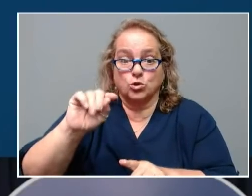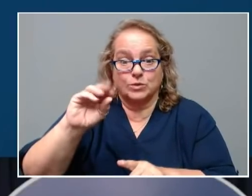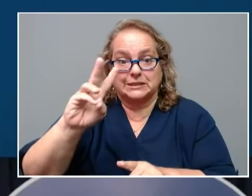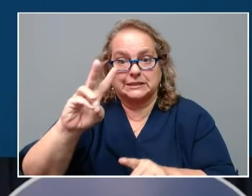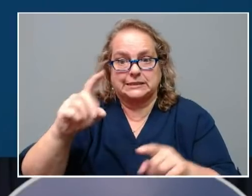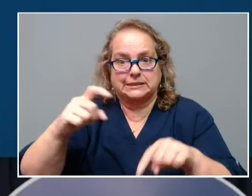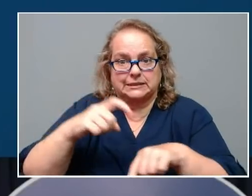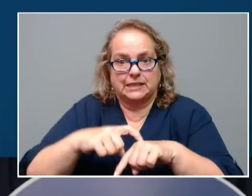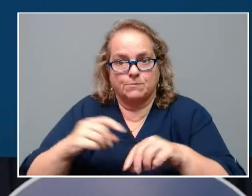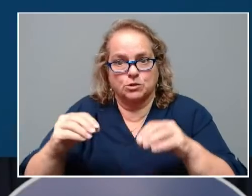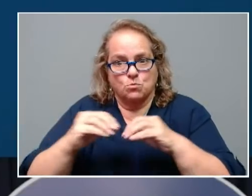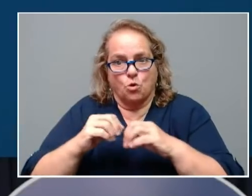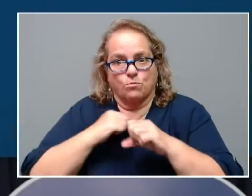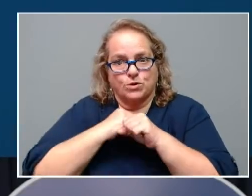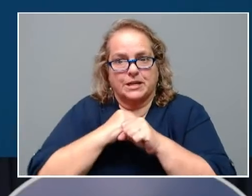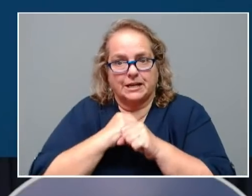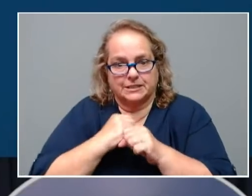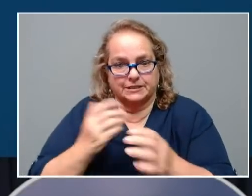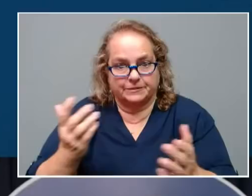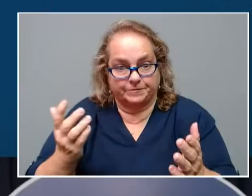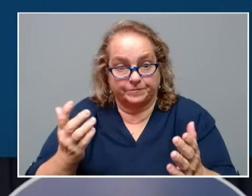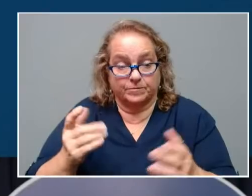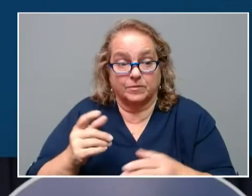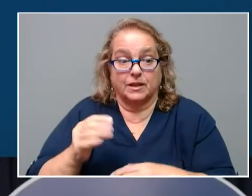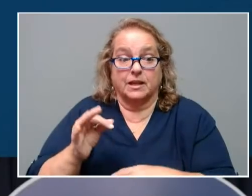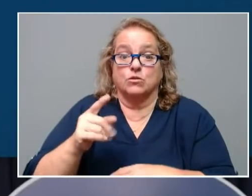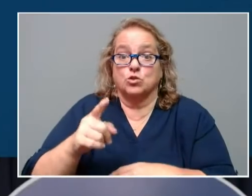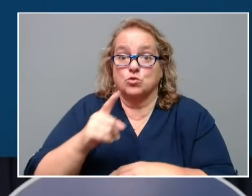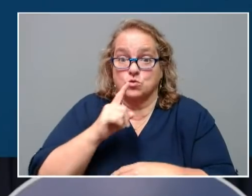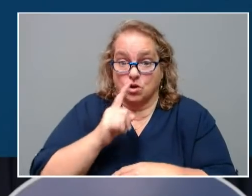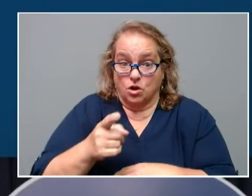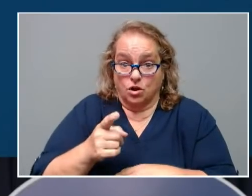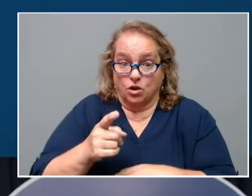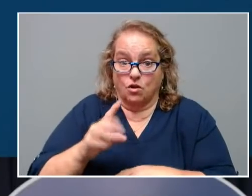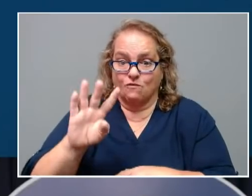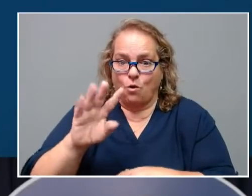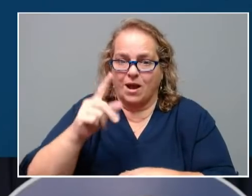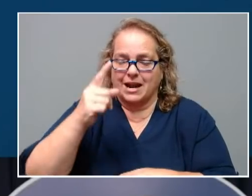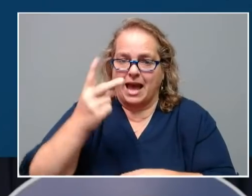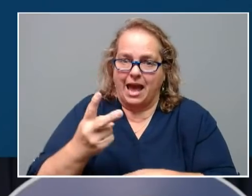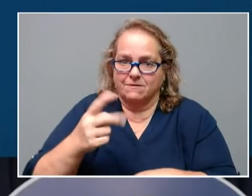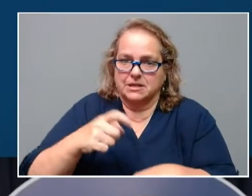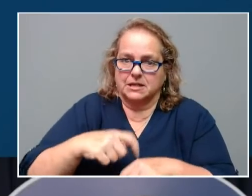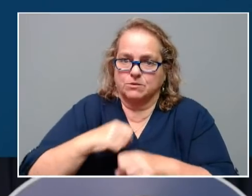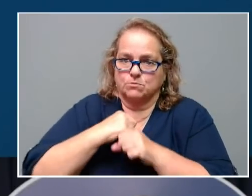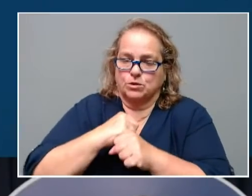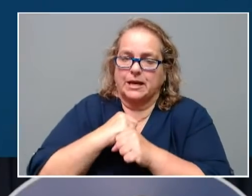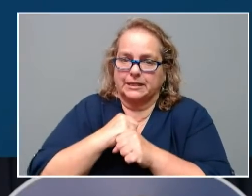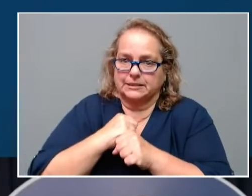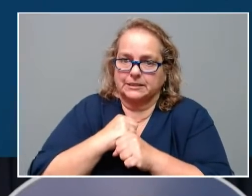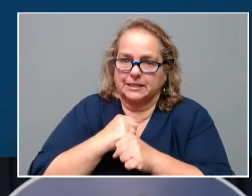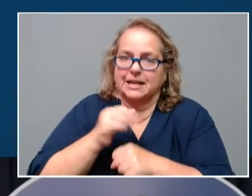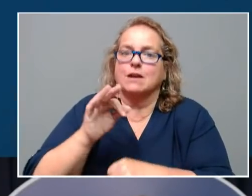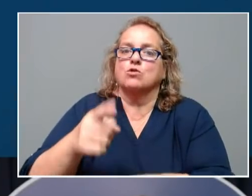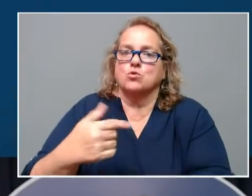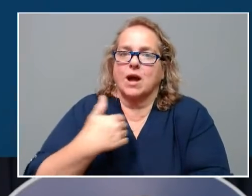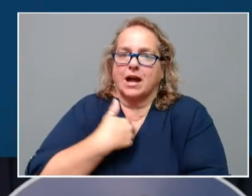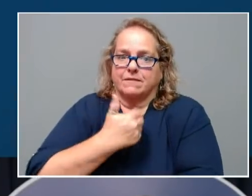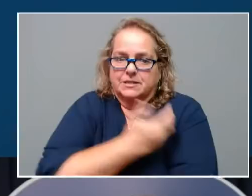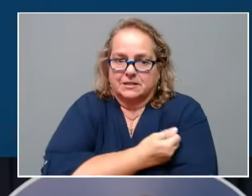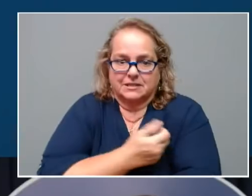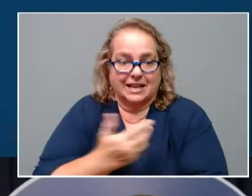are vaccinated. Right now at 4.5. This is even with the Delta